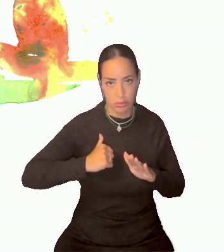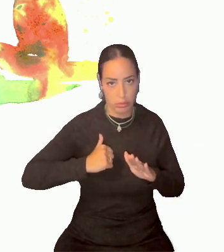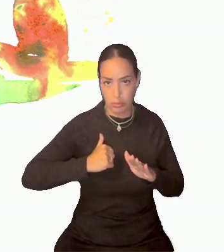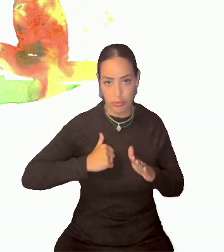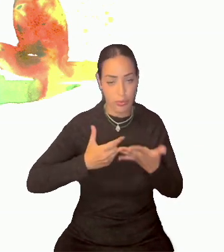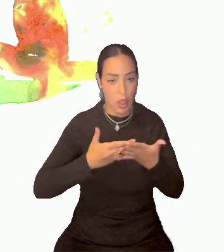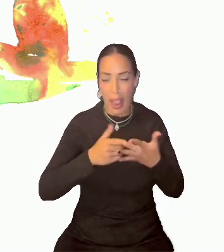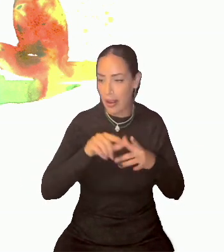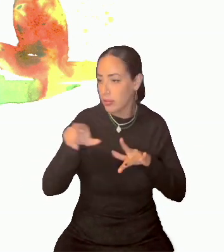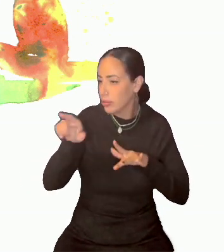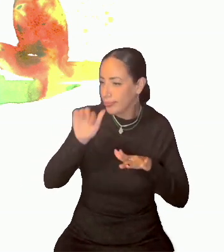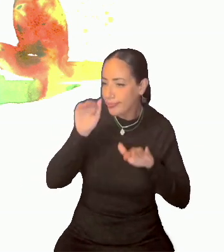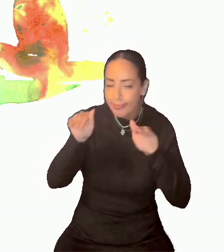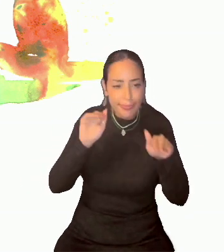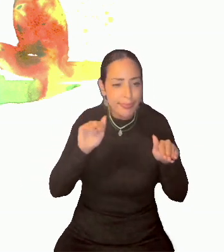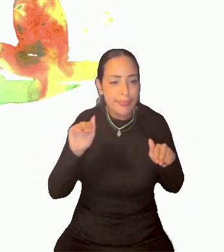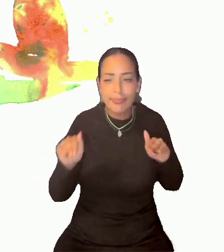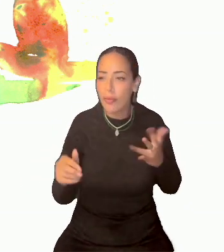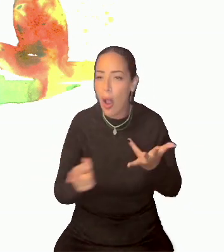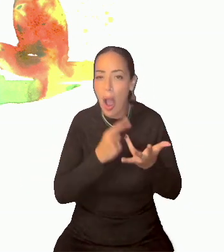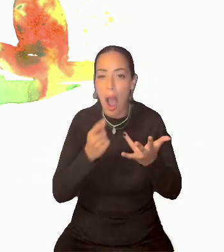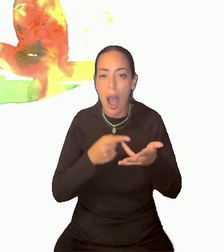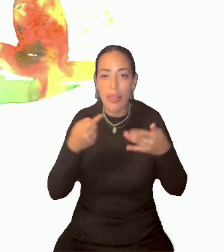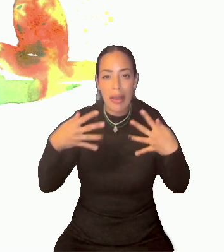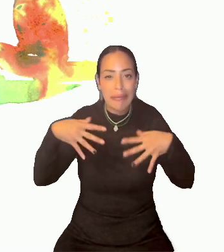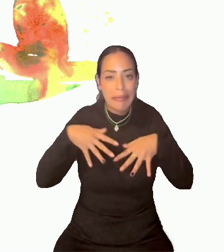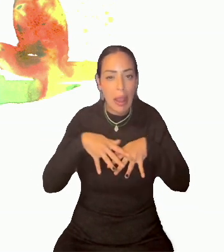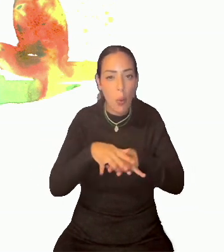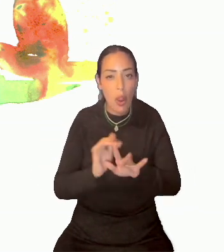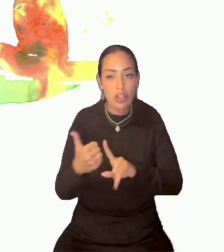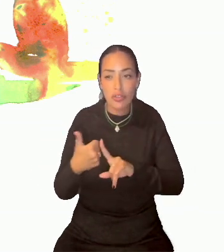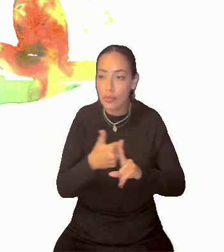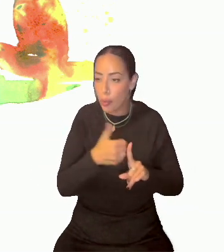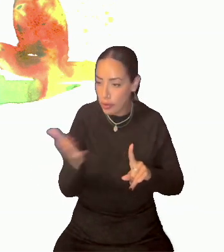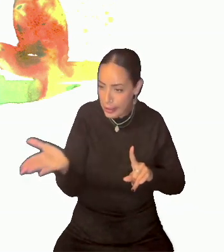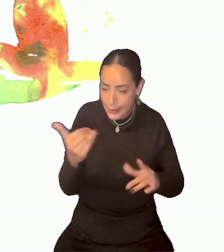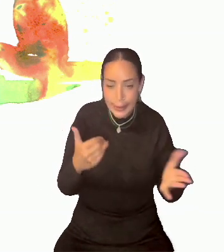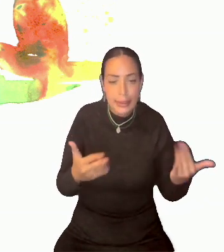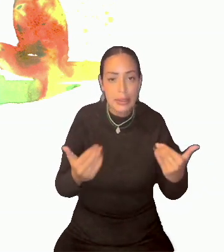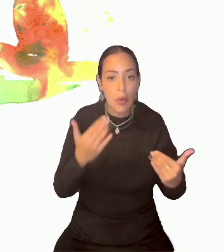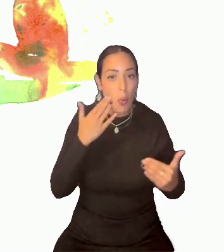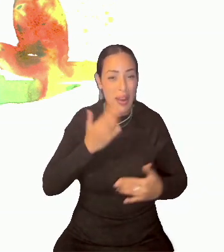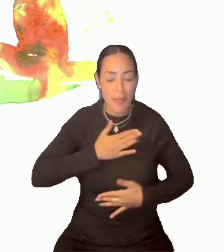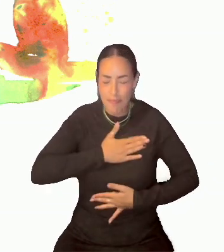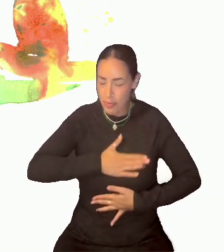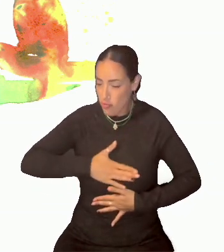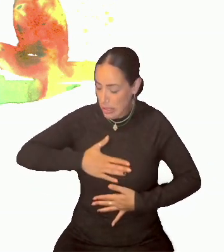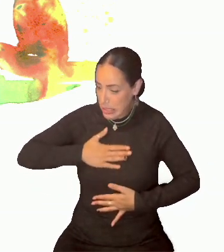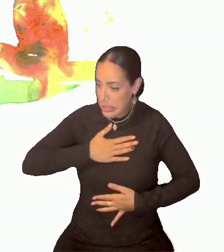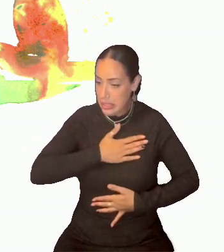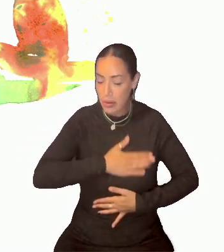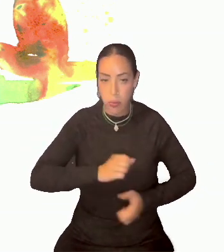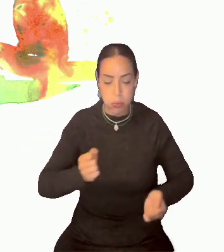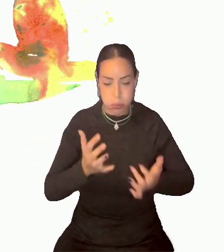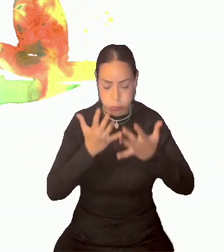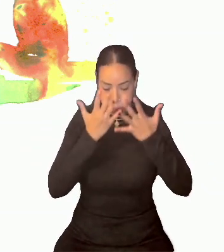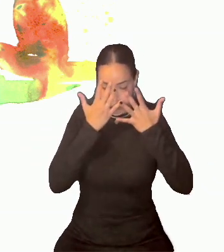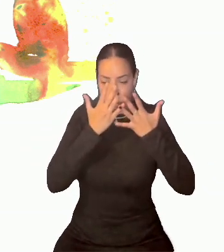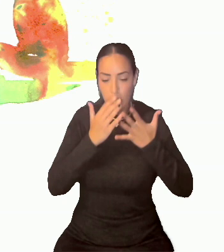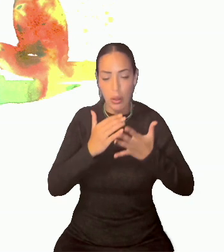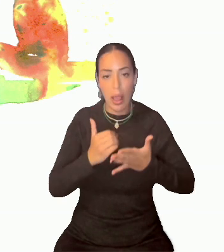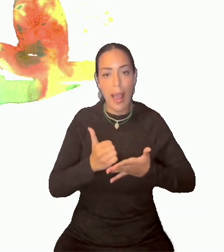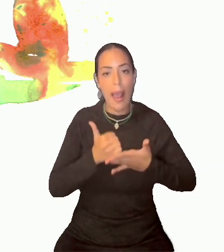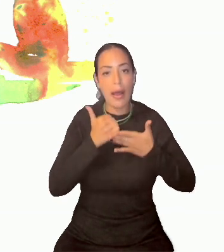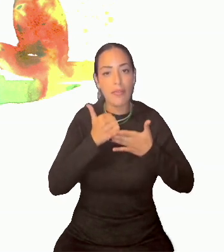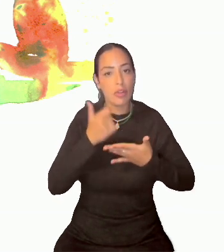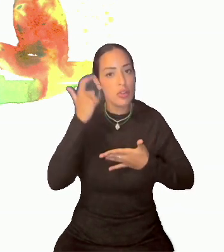wider networks of social support. Often those who are bereaved are so overwhelmed that it can be beneficial to help them to focus on what